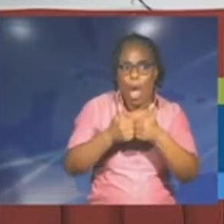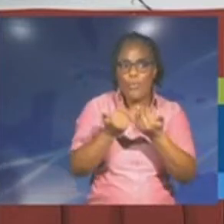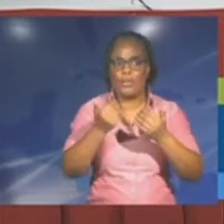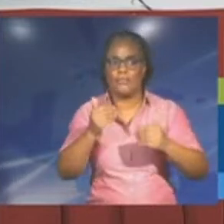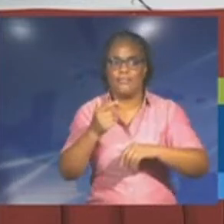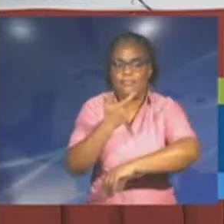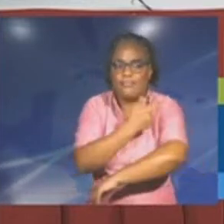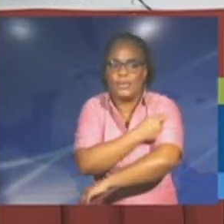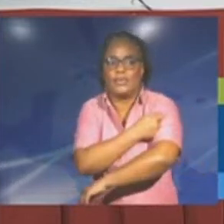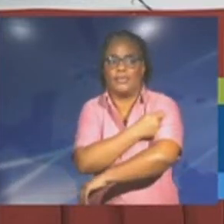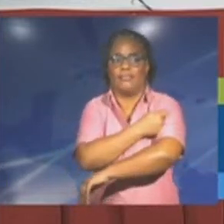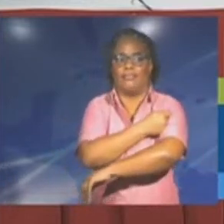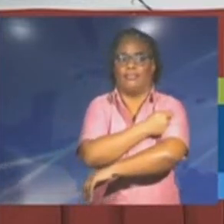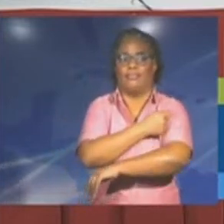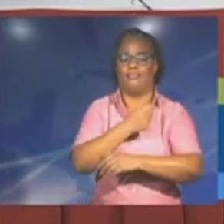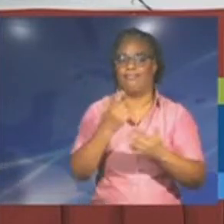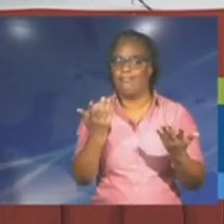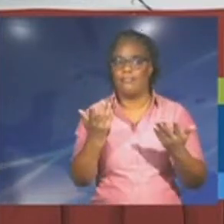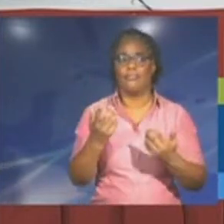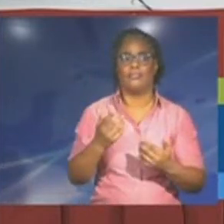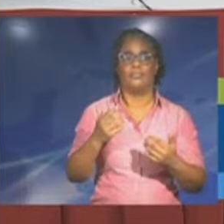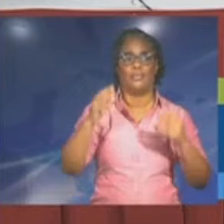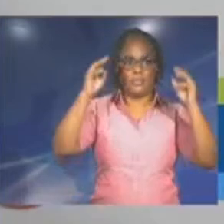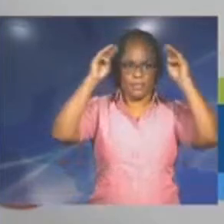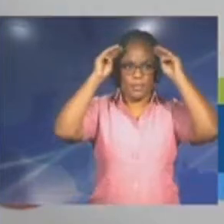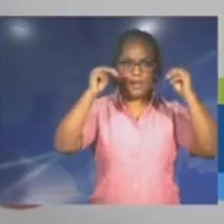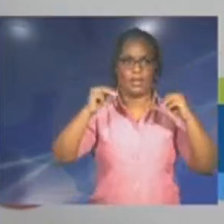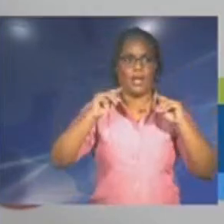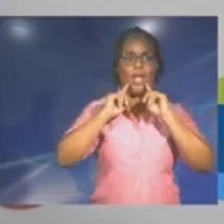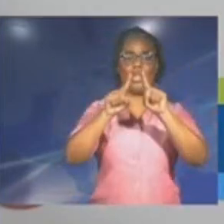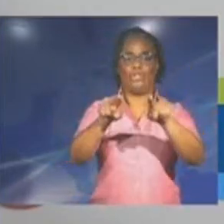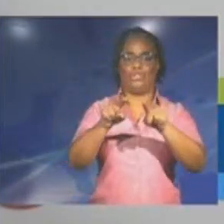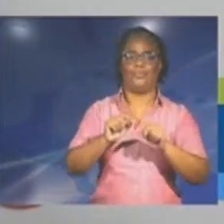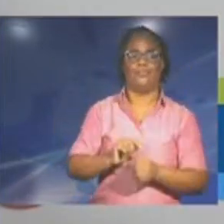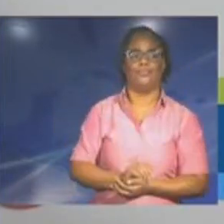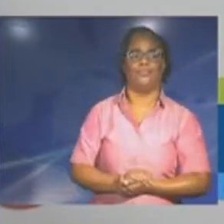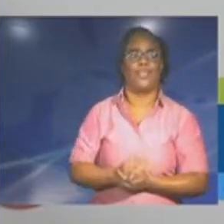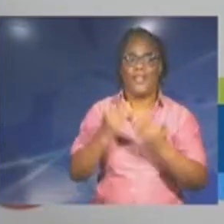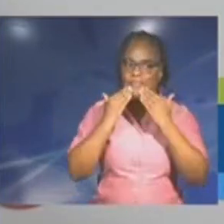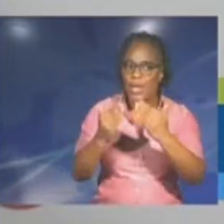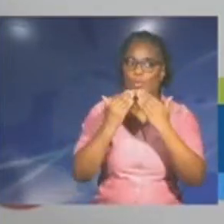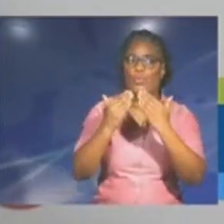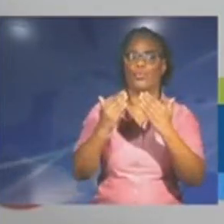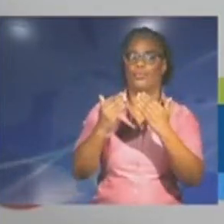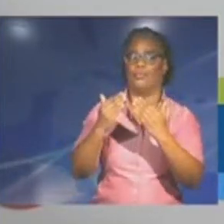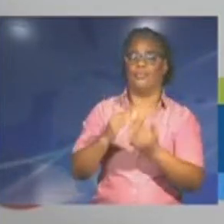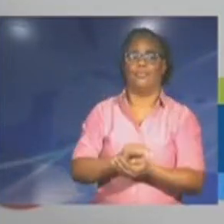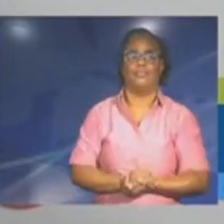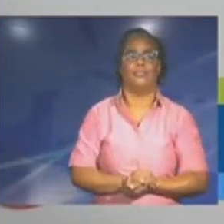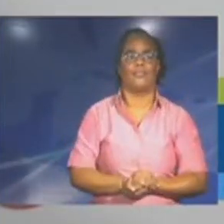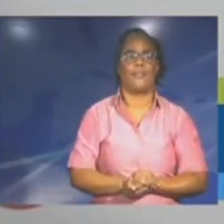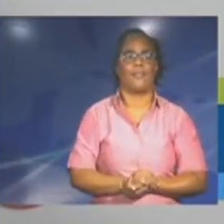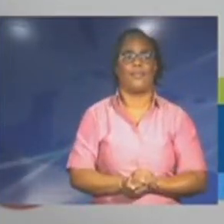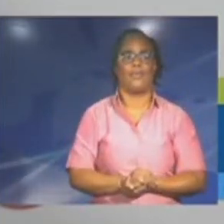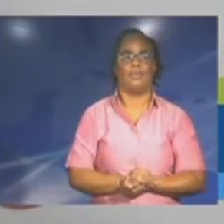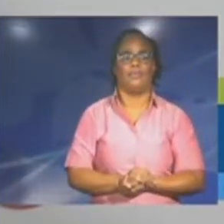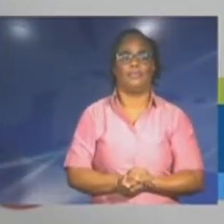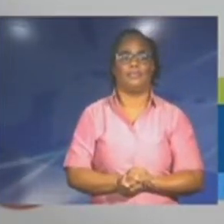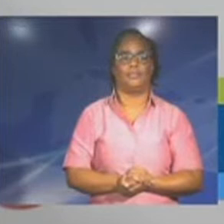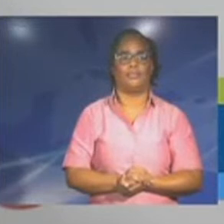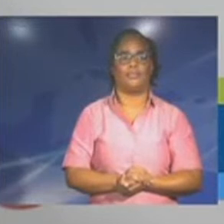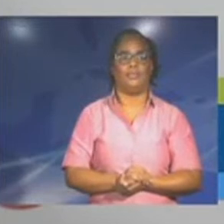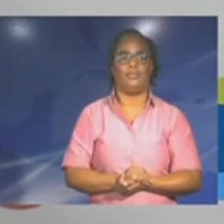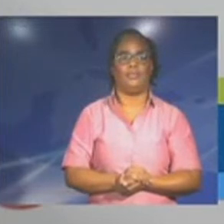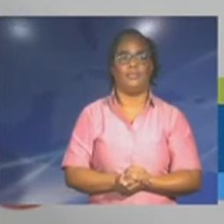you. Yeah, thanks. Thanks, Alicia. So the administration and storage of the 5 to